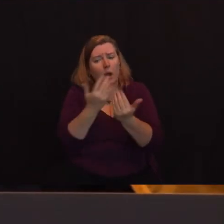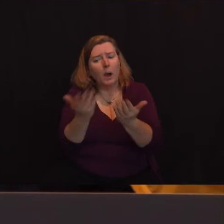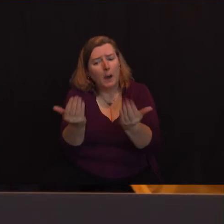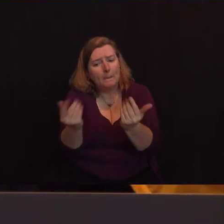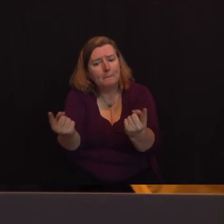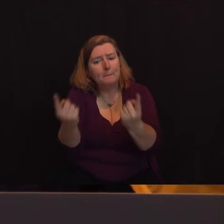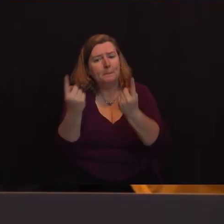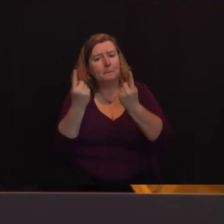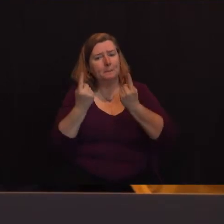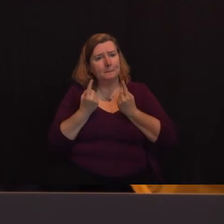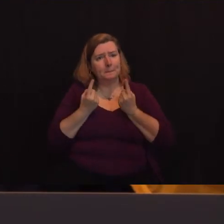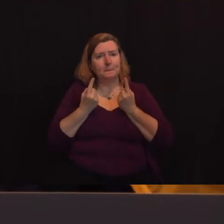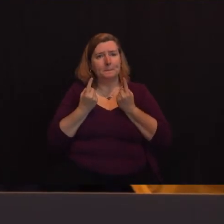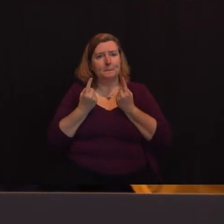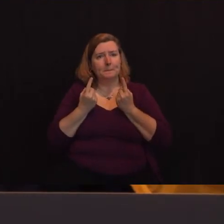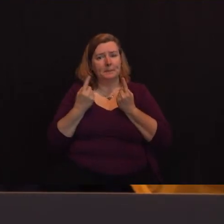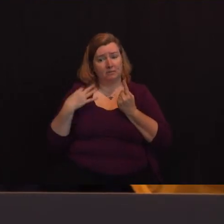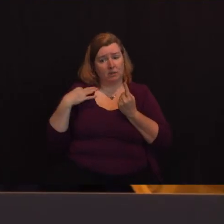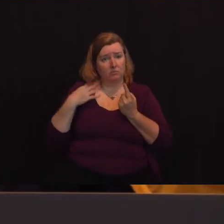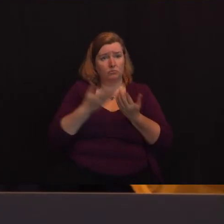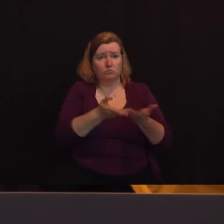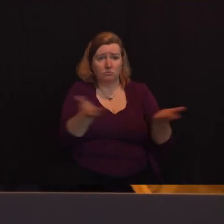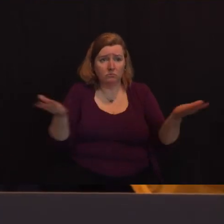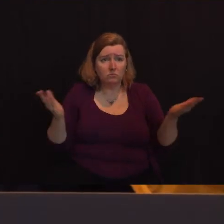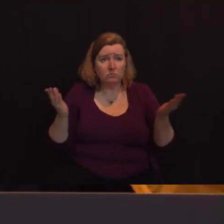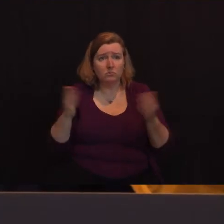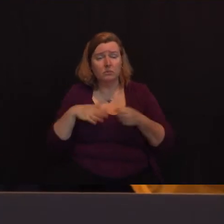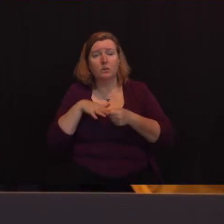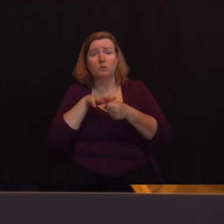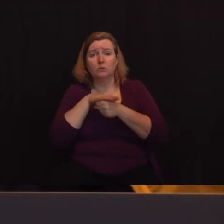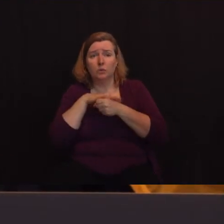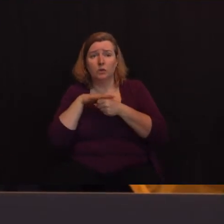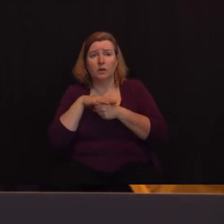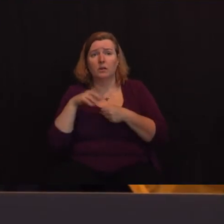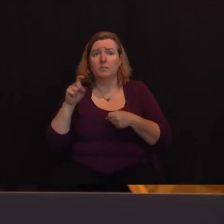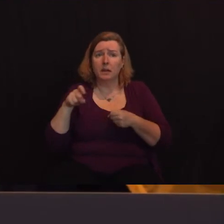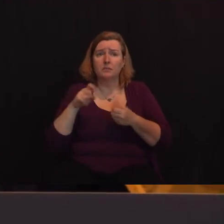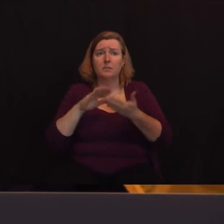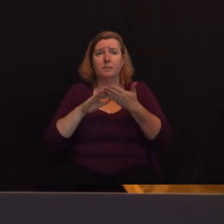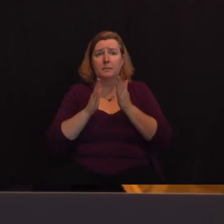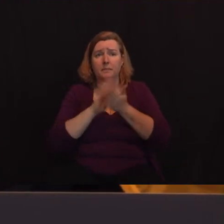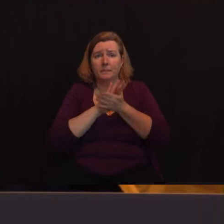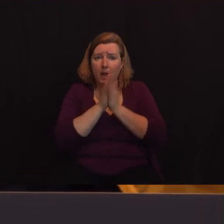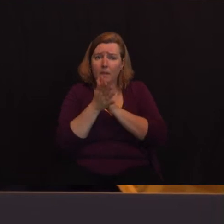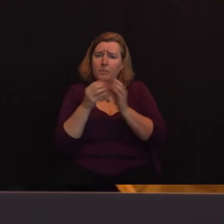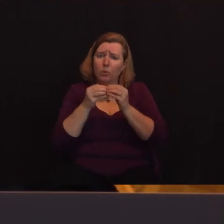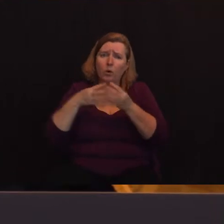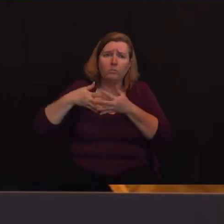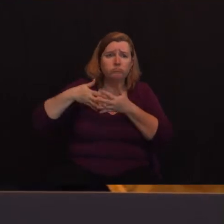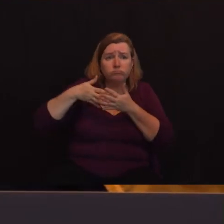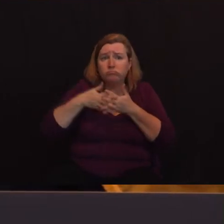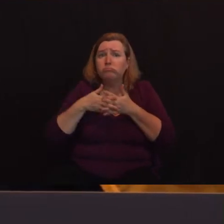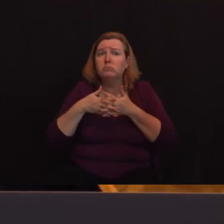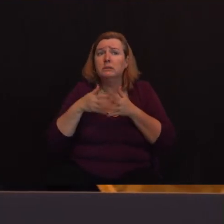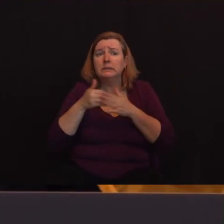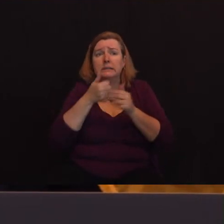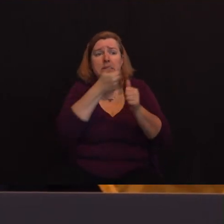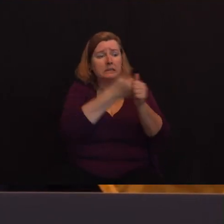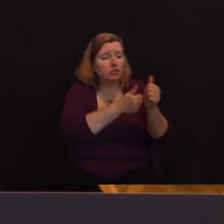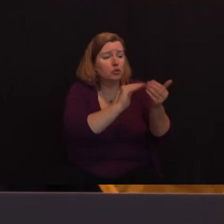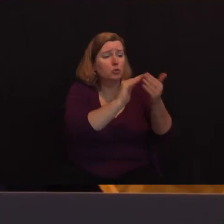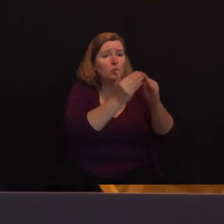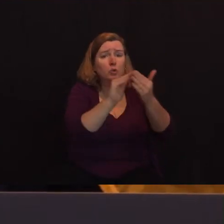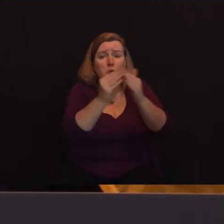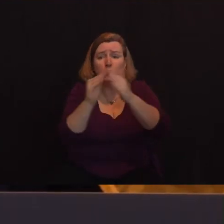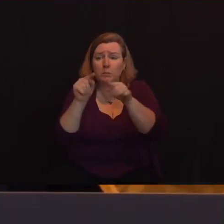generally. And secondly, localize. Getting deeply local with this, which is why we've used the hub and spoke analogy with